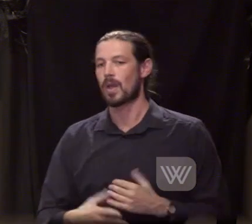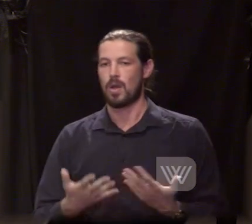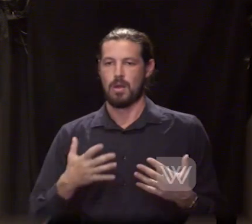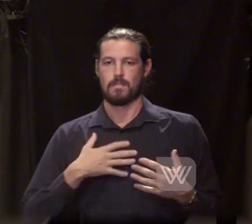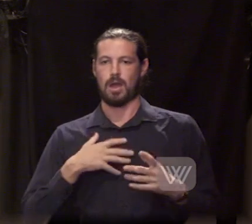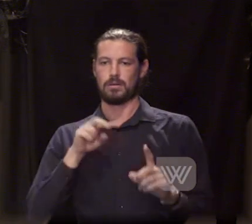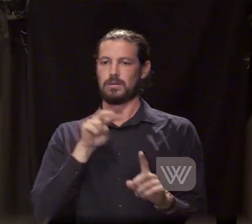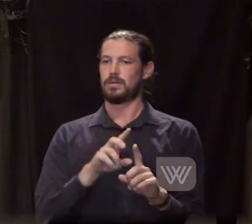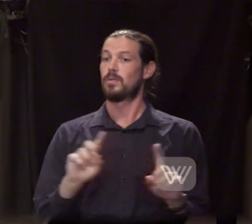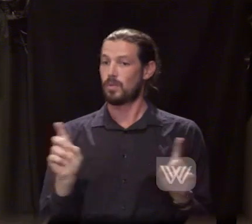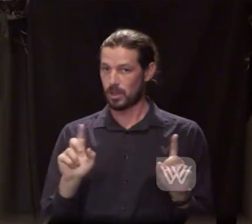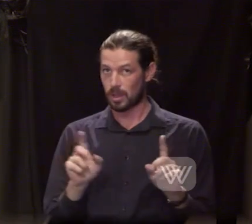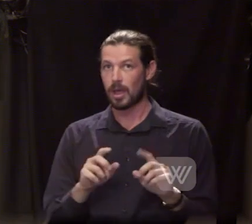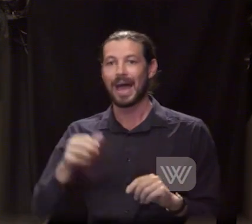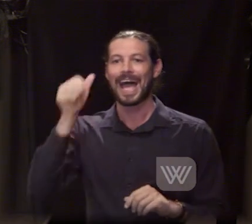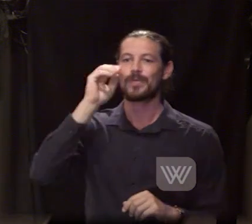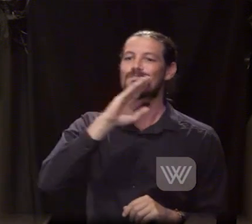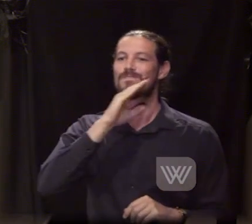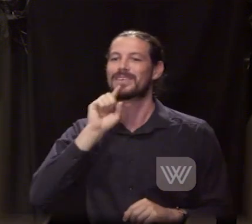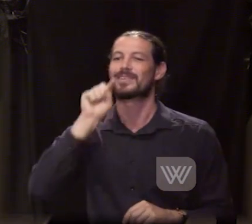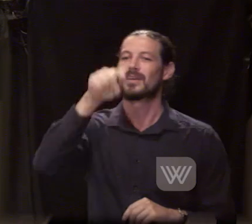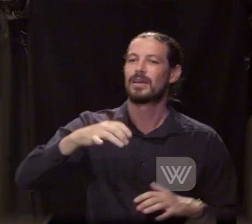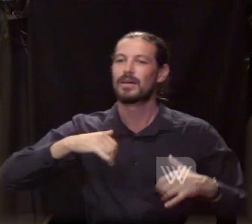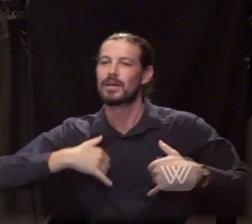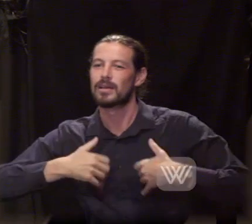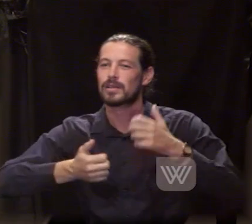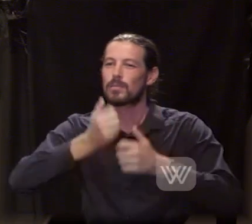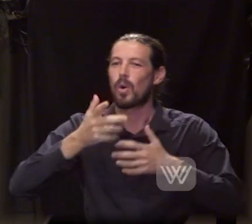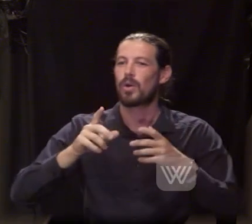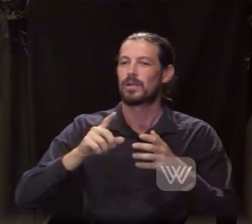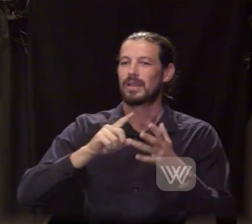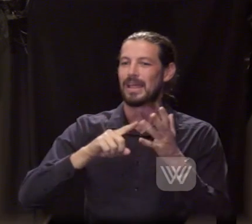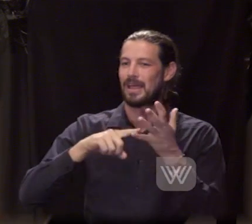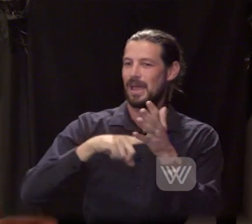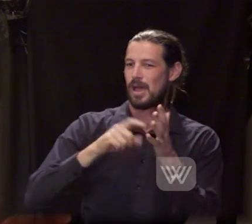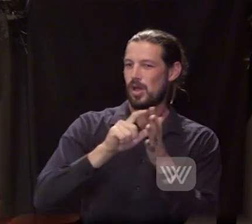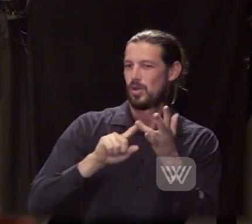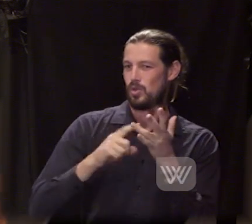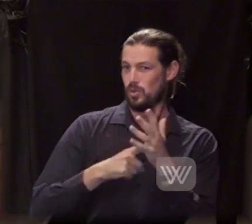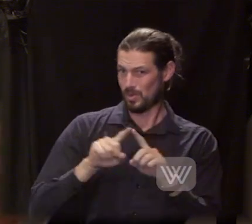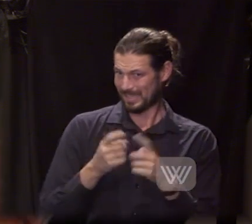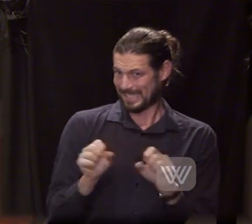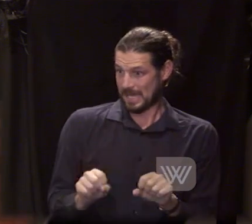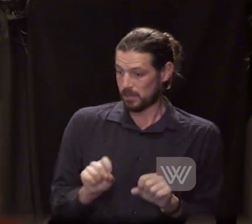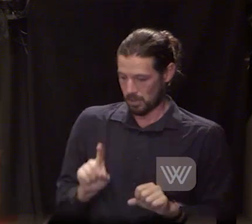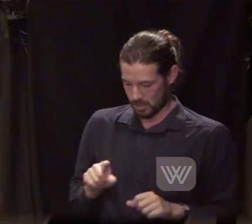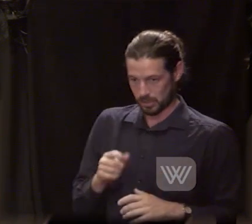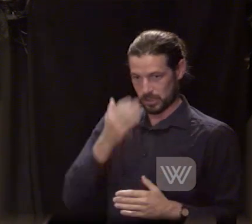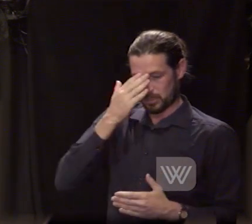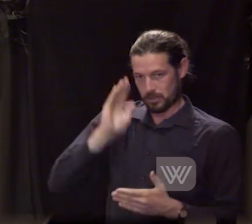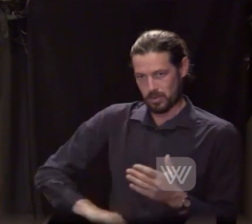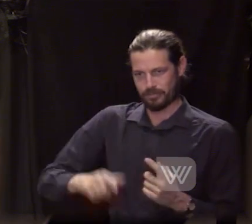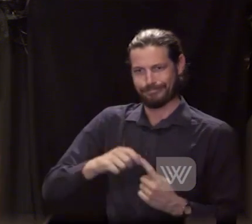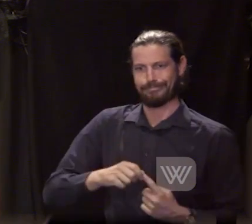was, I knew that I was going to miss all of the outdoor things that I like doing, but this was so different and so unique and so